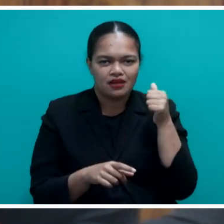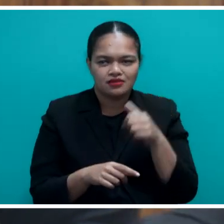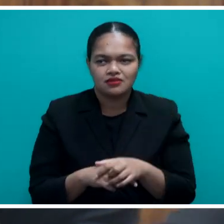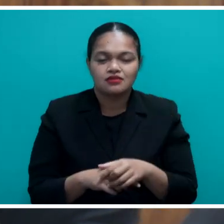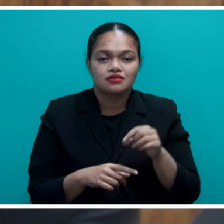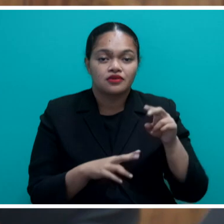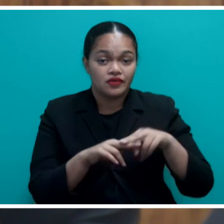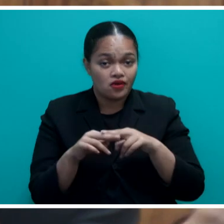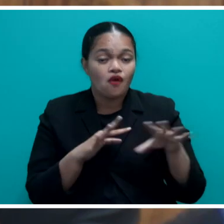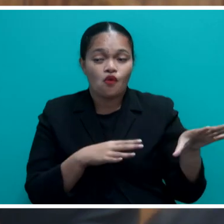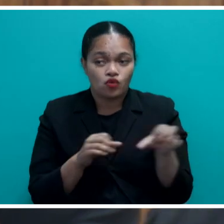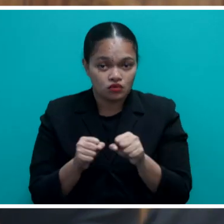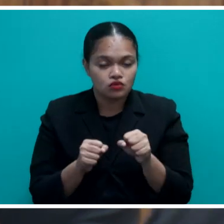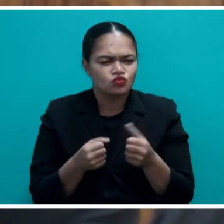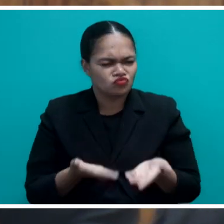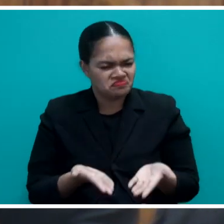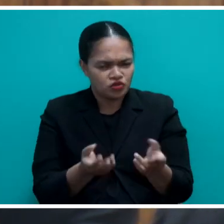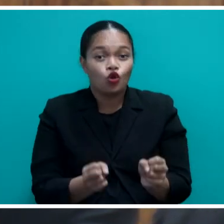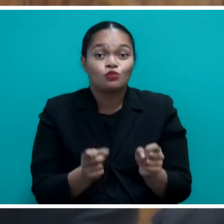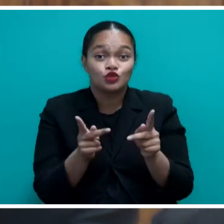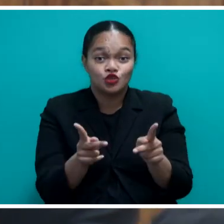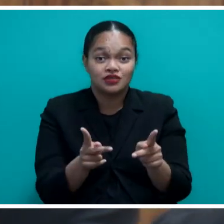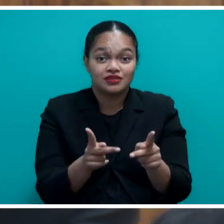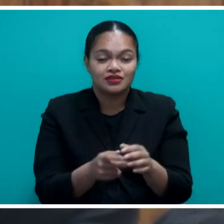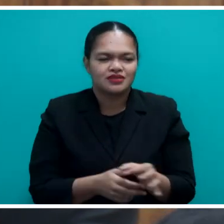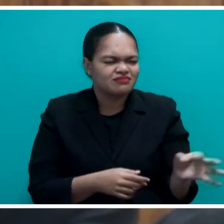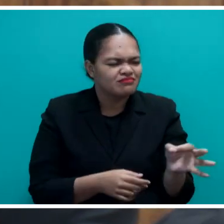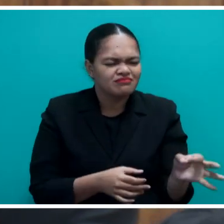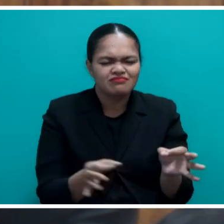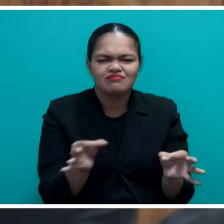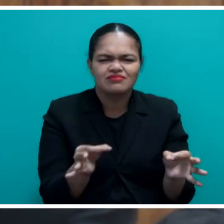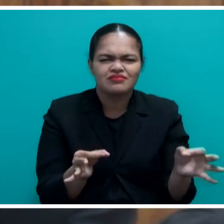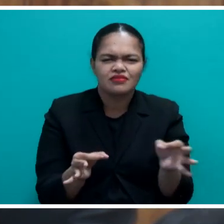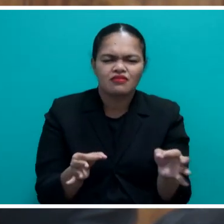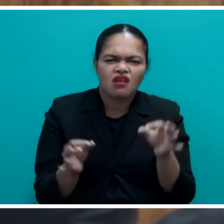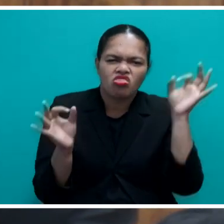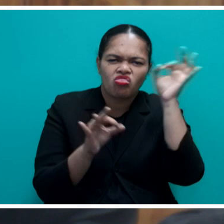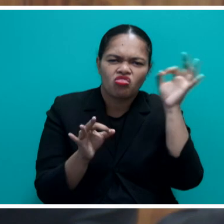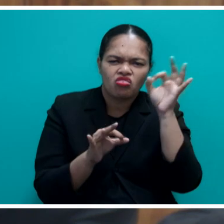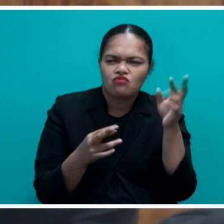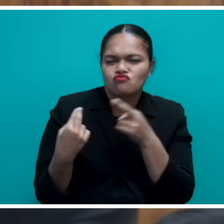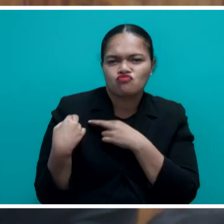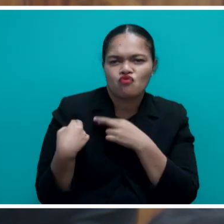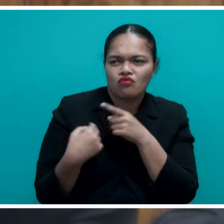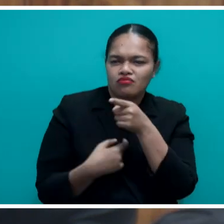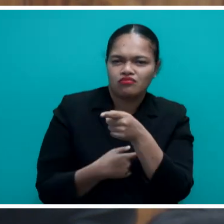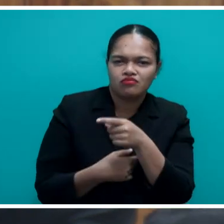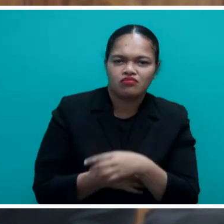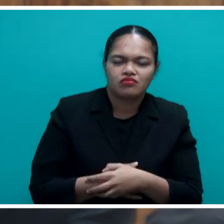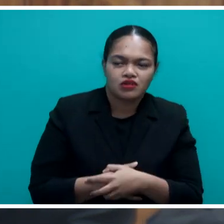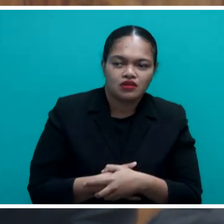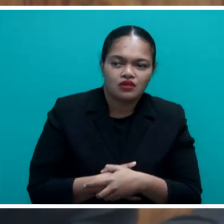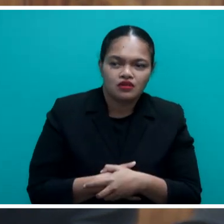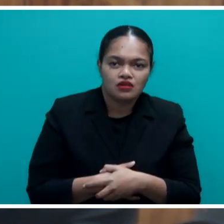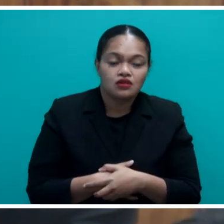Fiji's hosting also gives the opportunity for our small island brothers and sisters who may not have their own expositions.